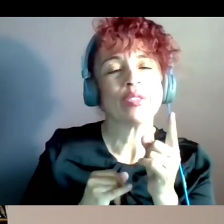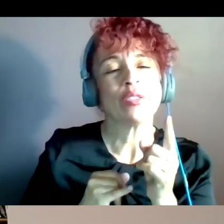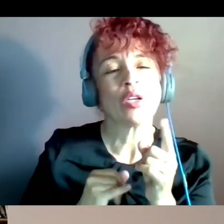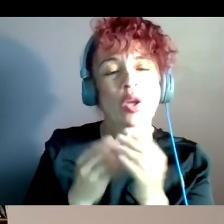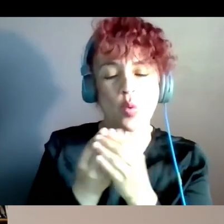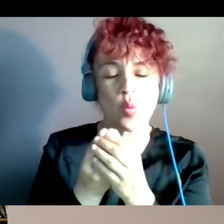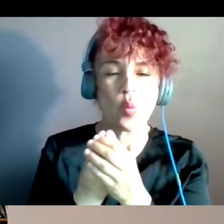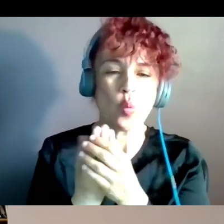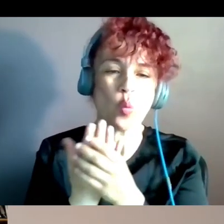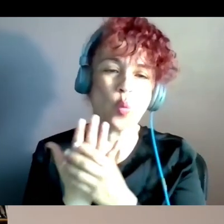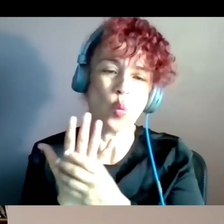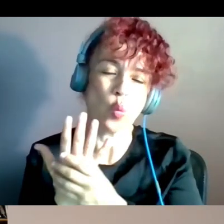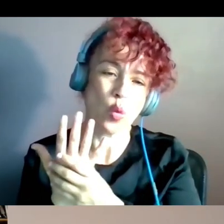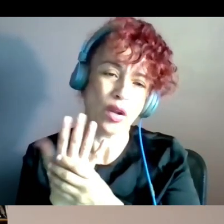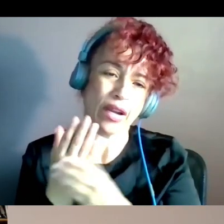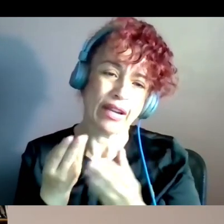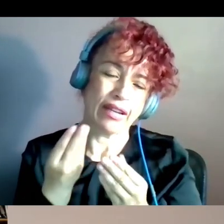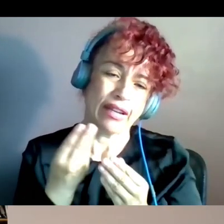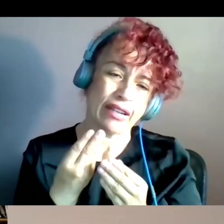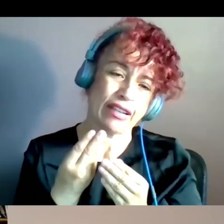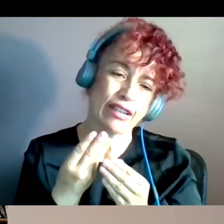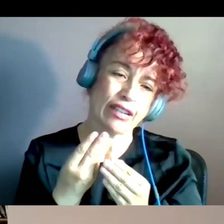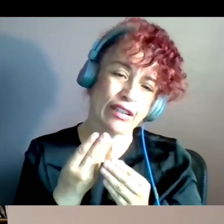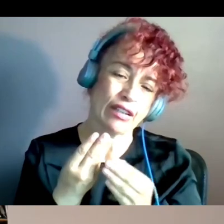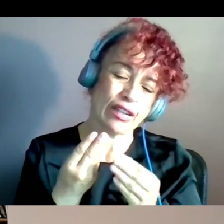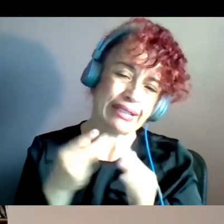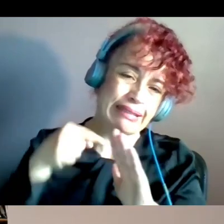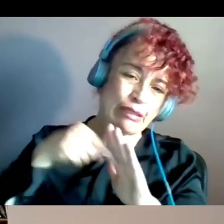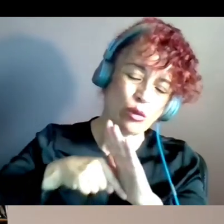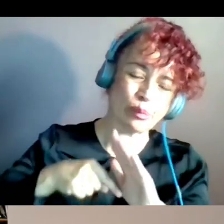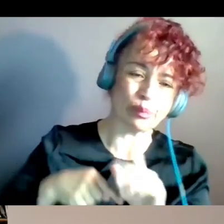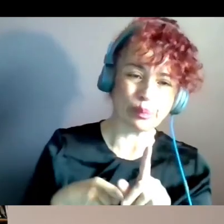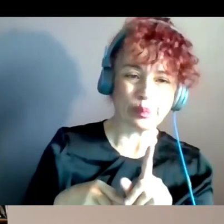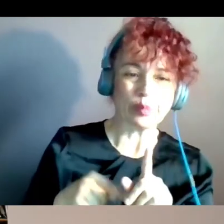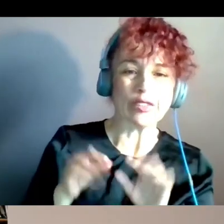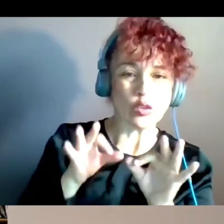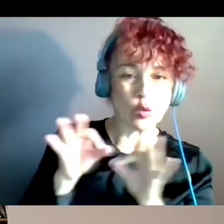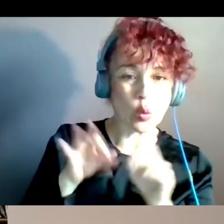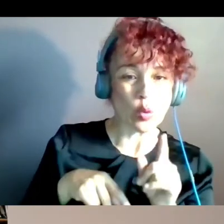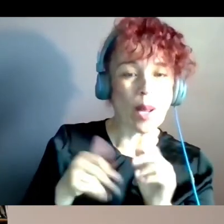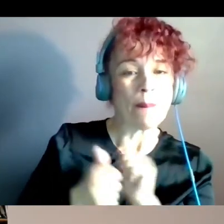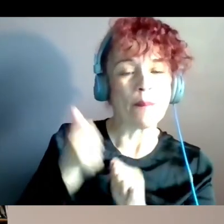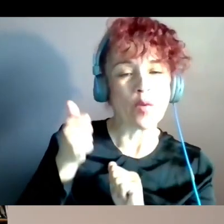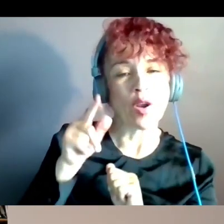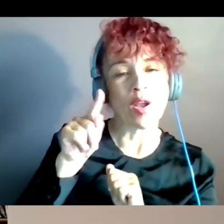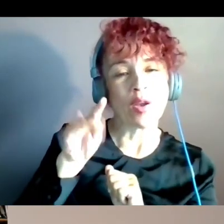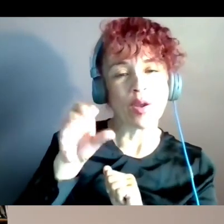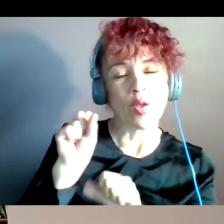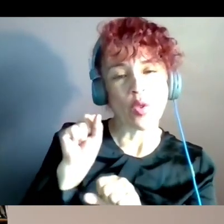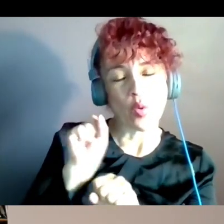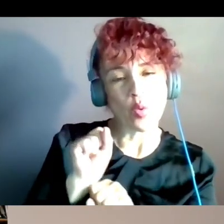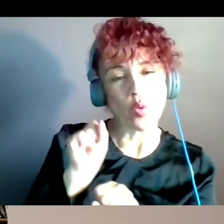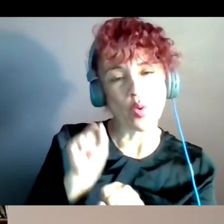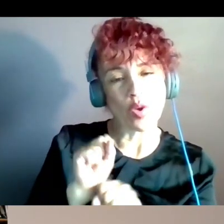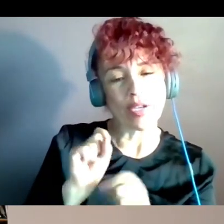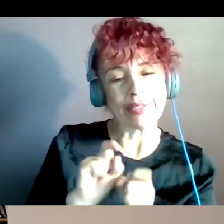growth rings giving me a fight, I had to go with something steeper. Oh. So most of my tools they're tuned to